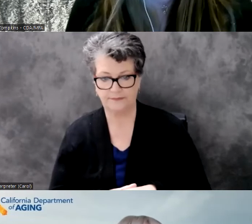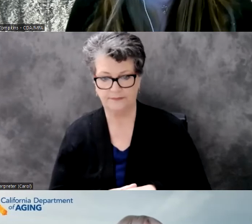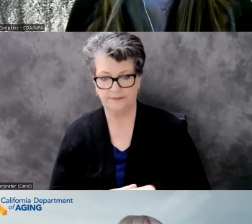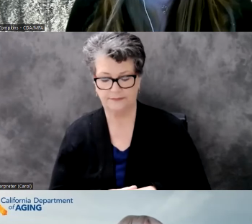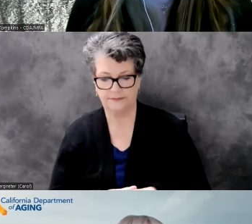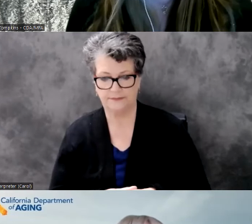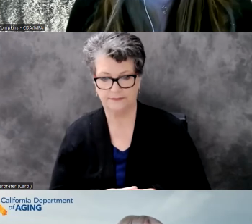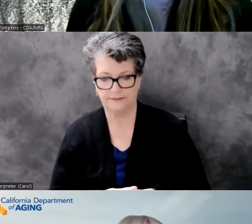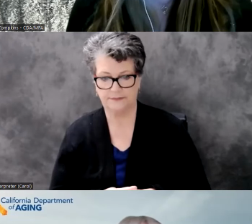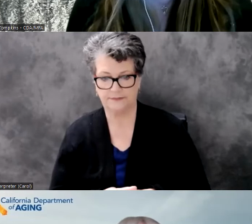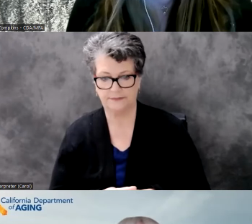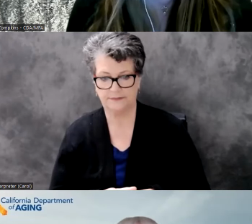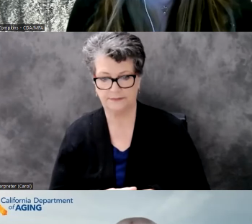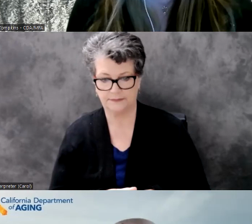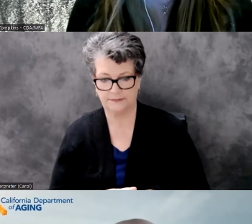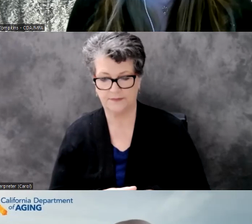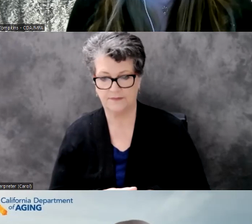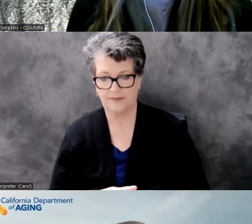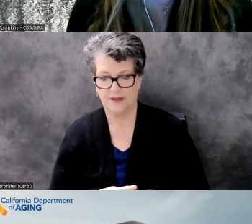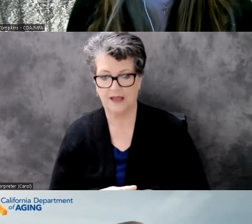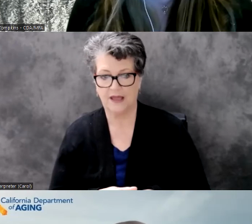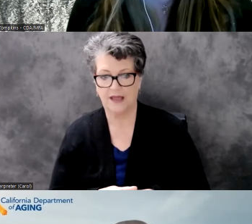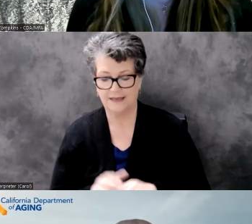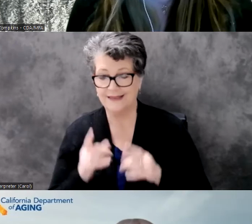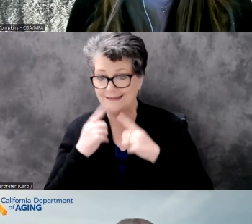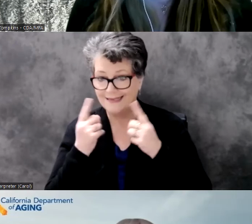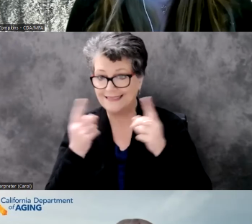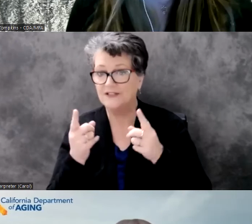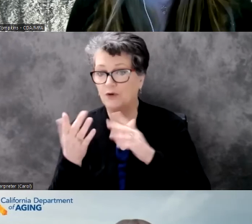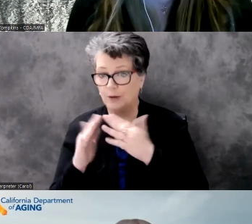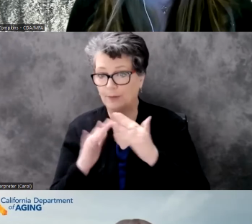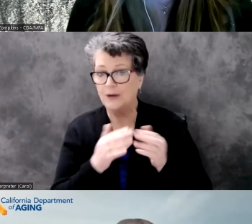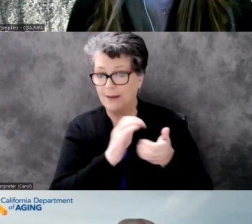here? Okay, successful community partnerships.